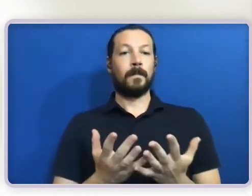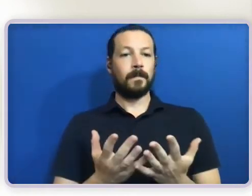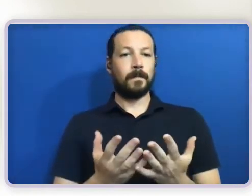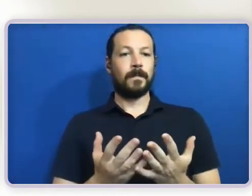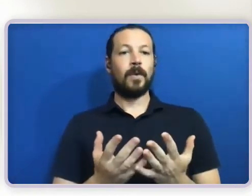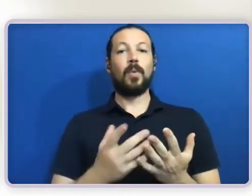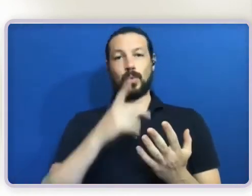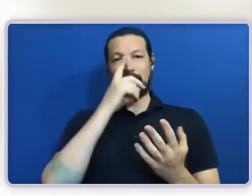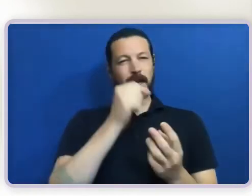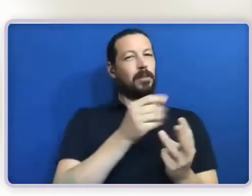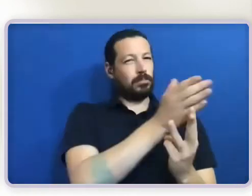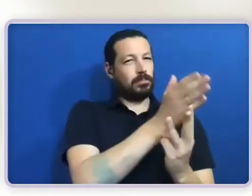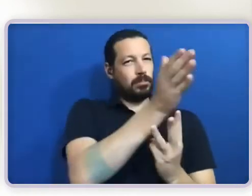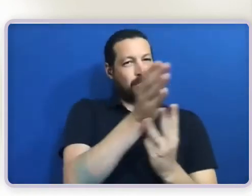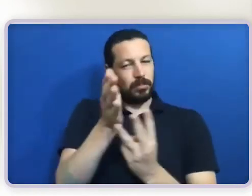3 parts: